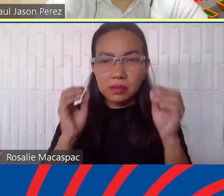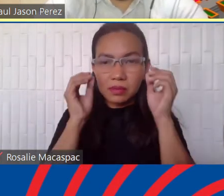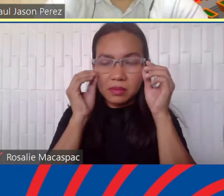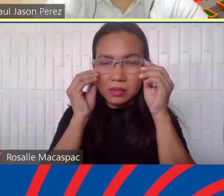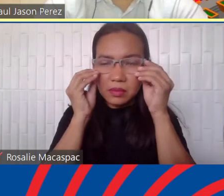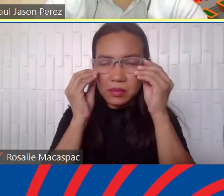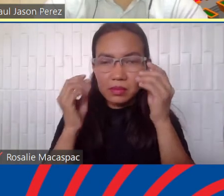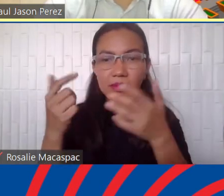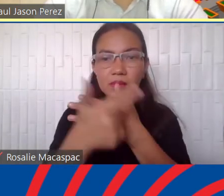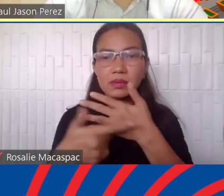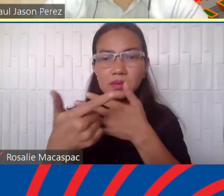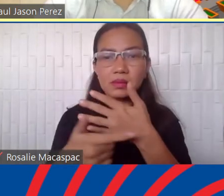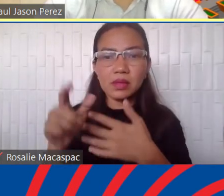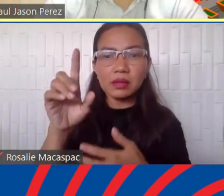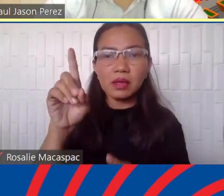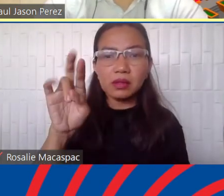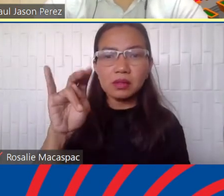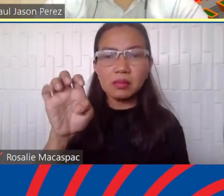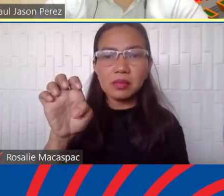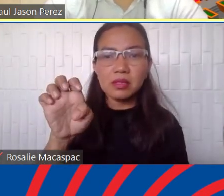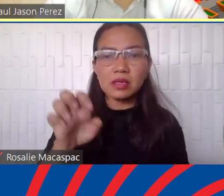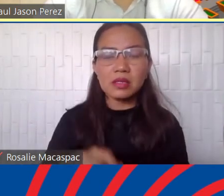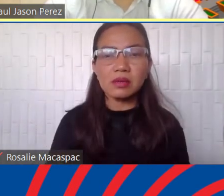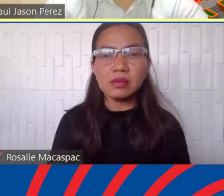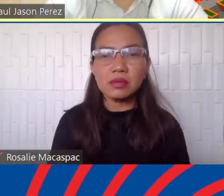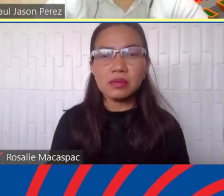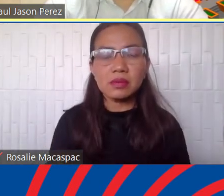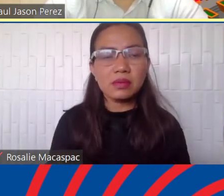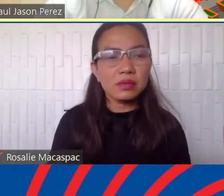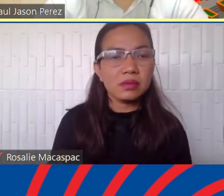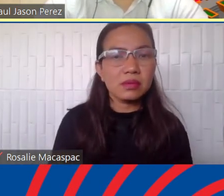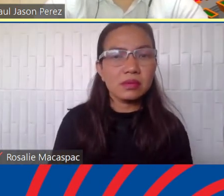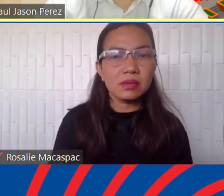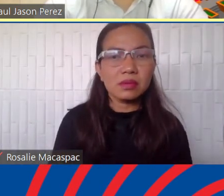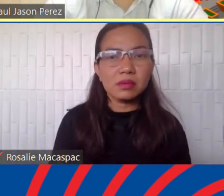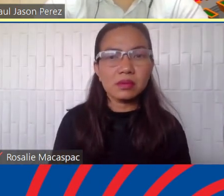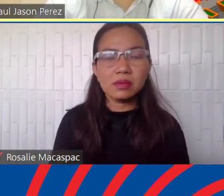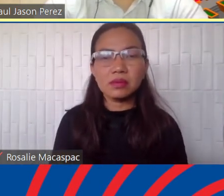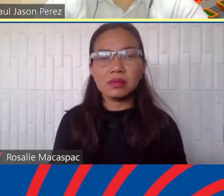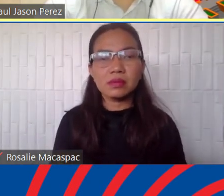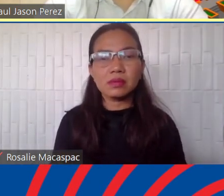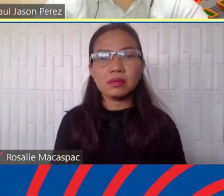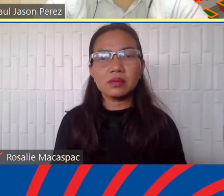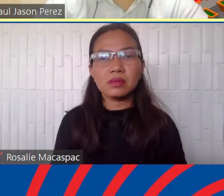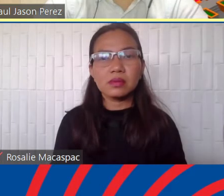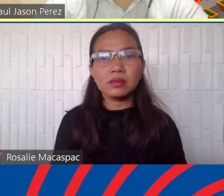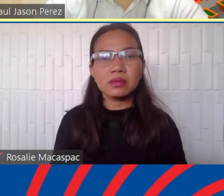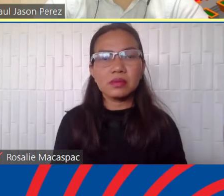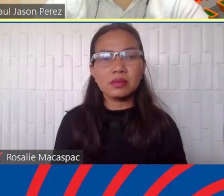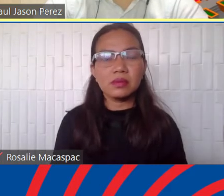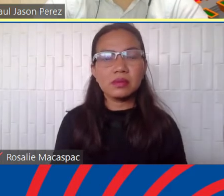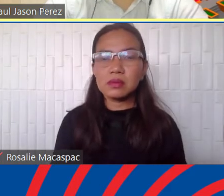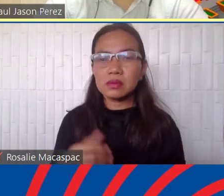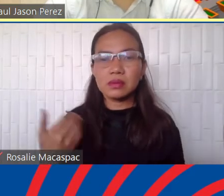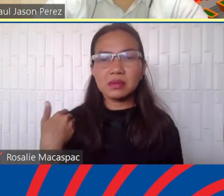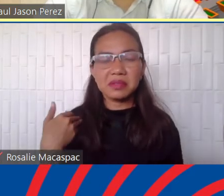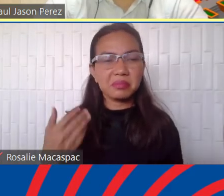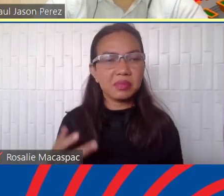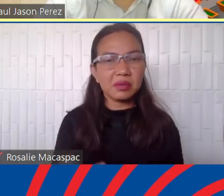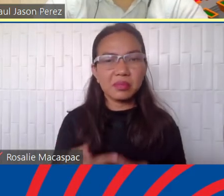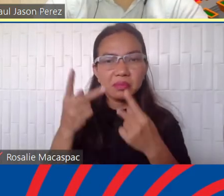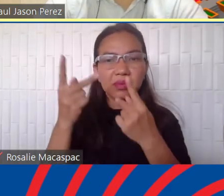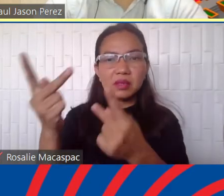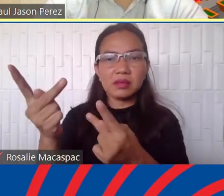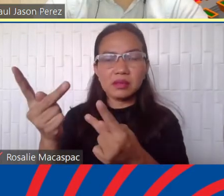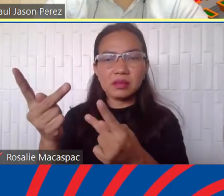Google Drive. Uh, yeah, unfortunately, it doesn't provide